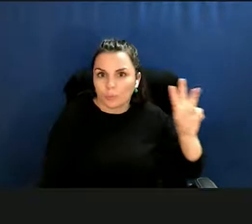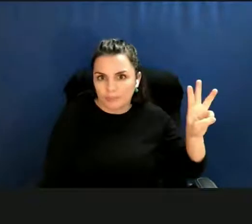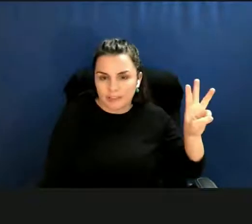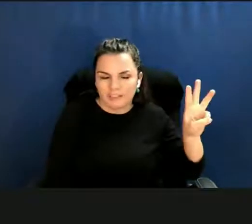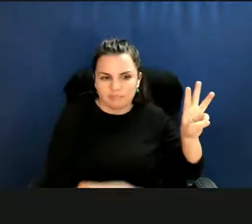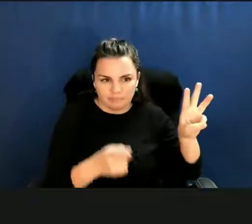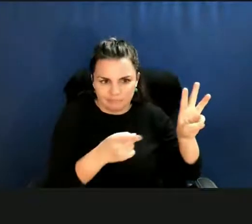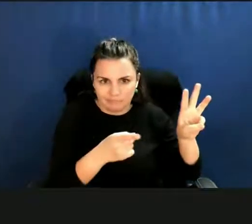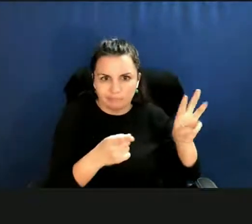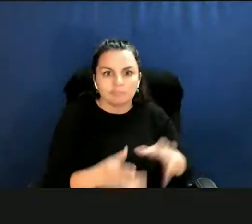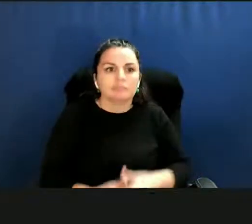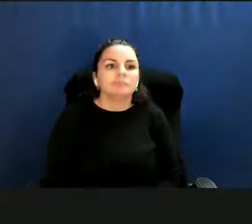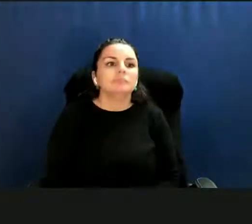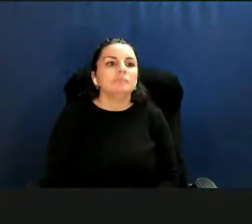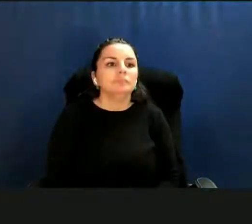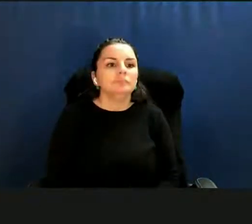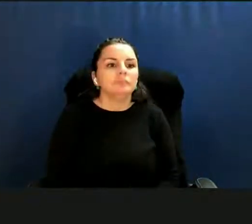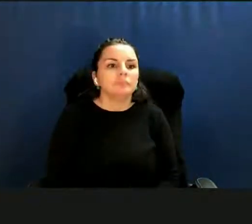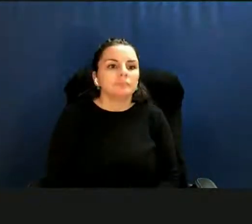here.